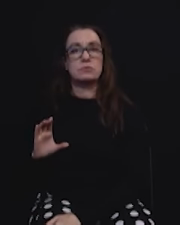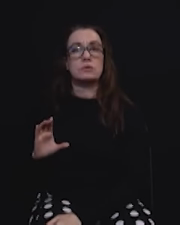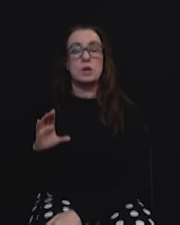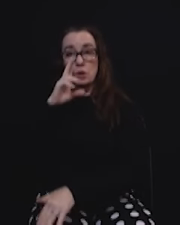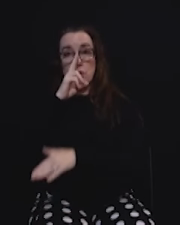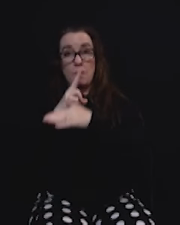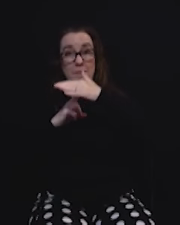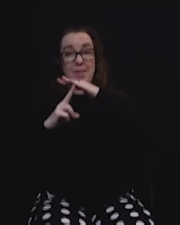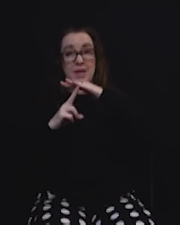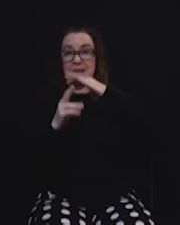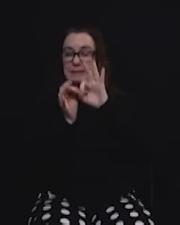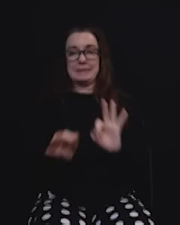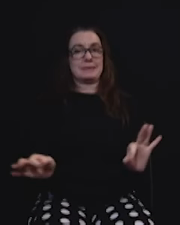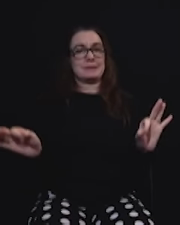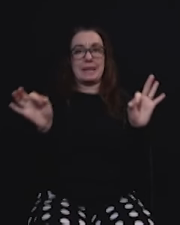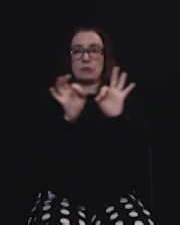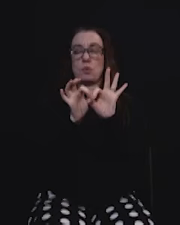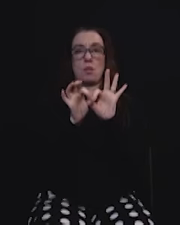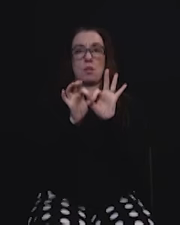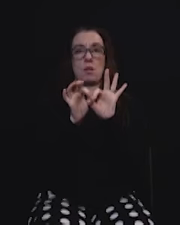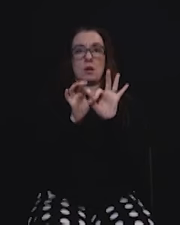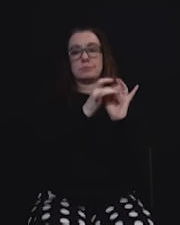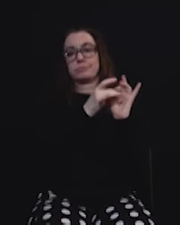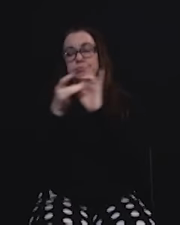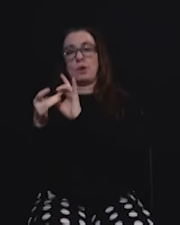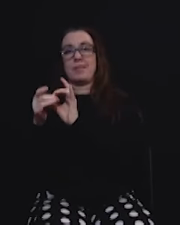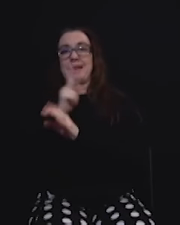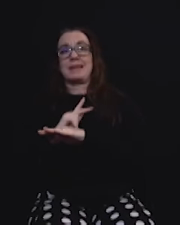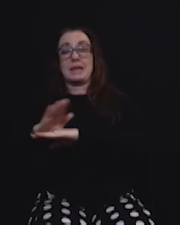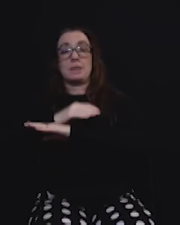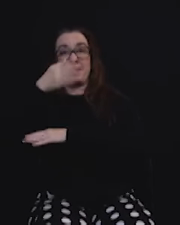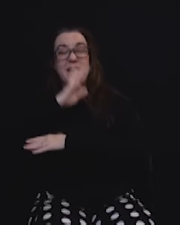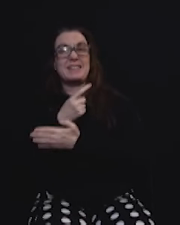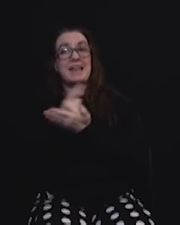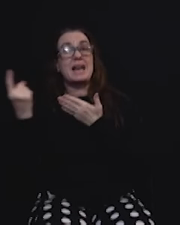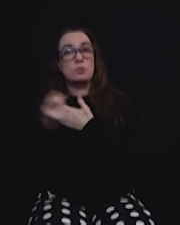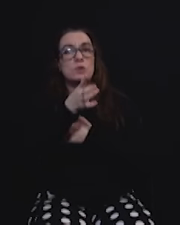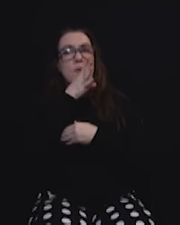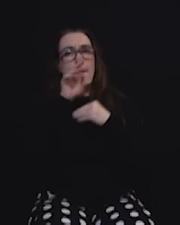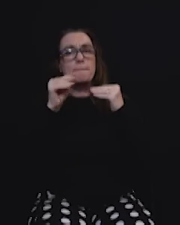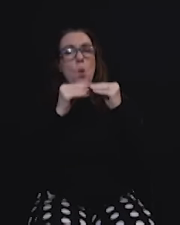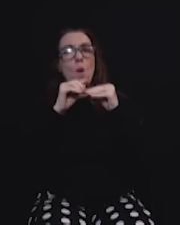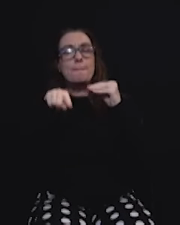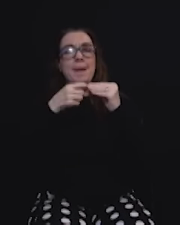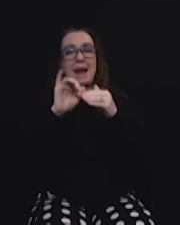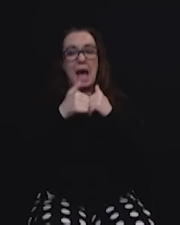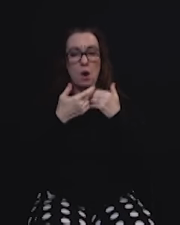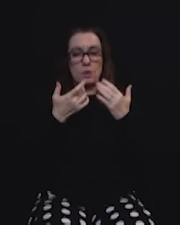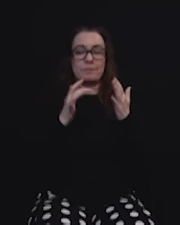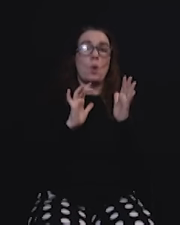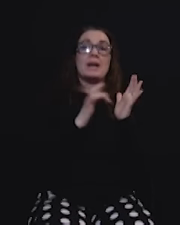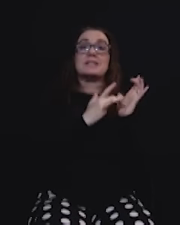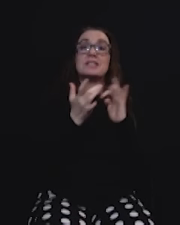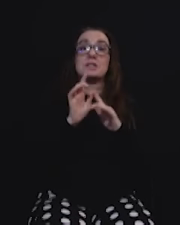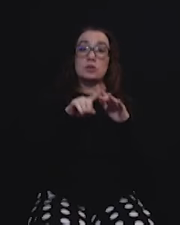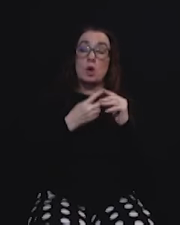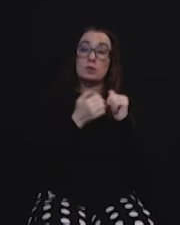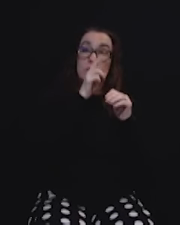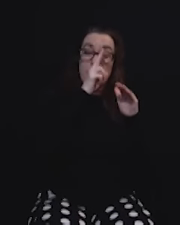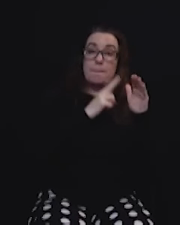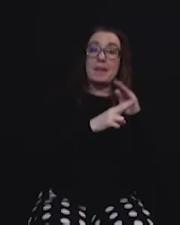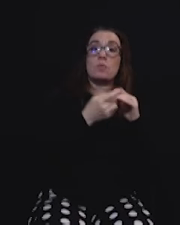Humility is essential to life in the kingdom of God. Next week, we'll talk more from Matthew 18 about how this is why Jesus starts with humility. If we're gonna